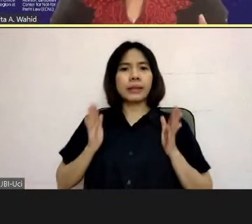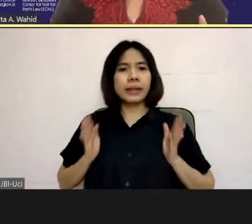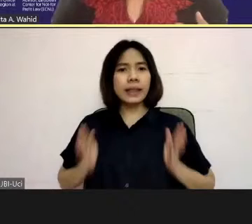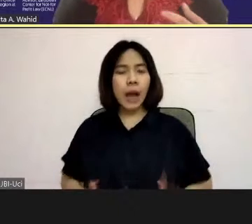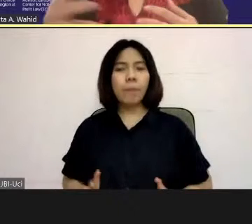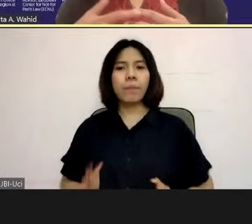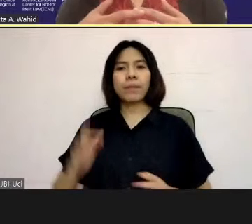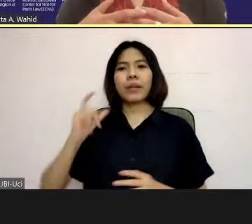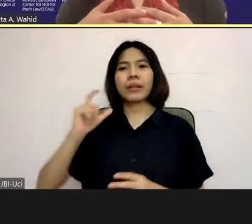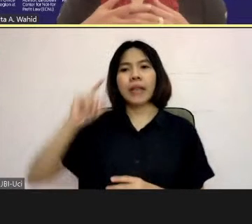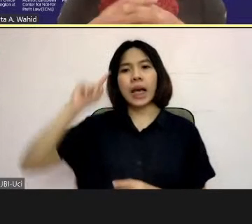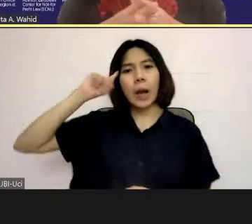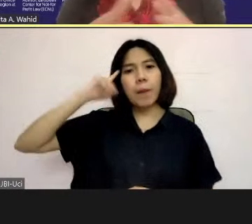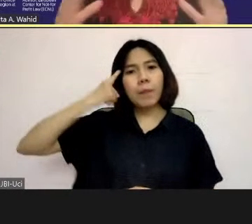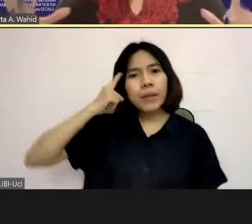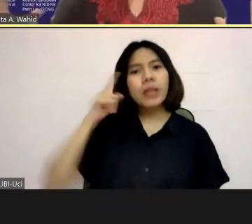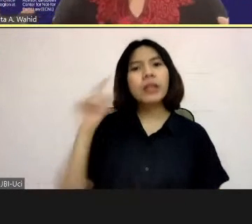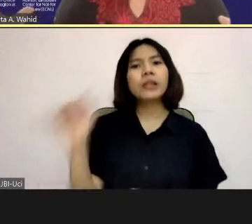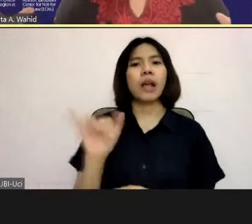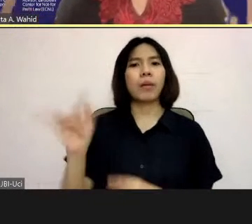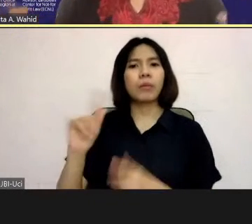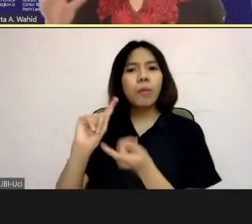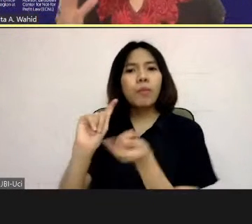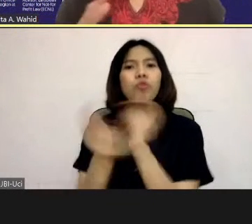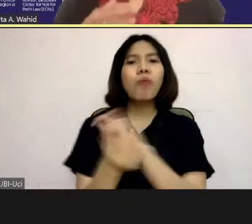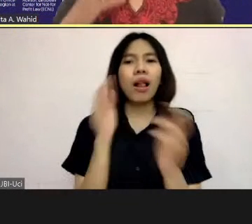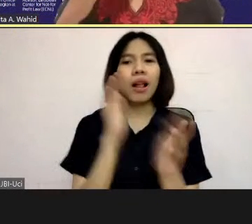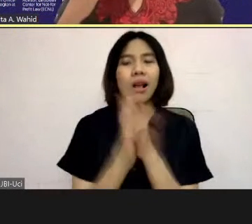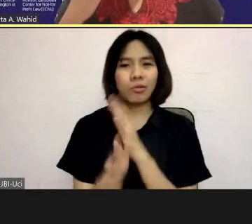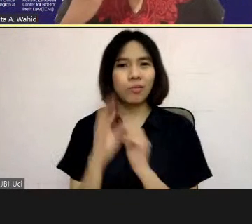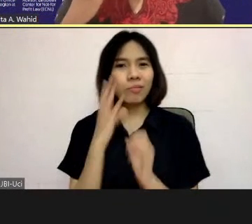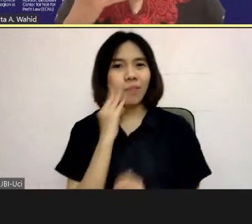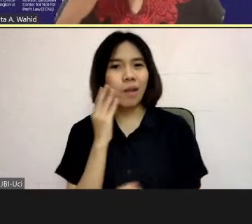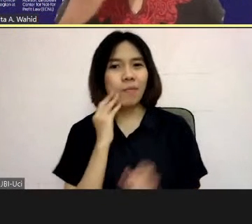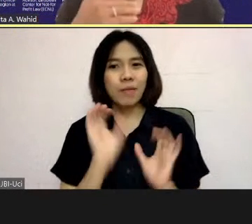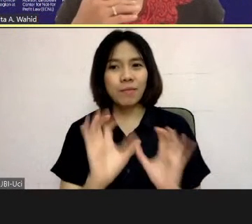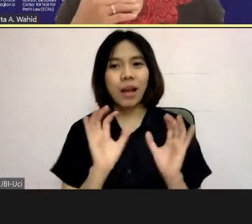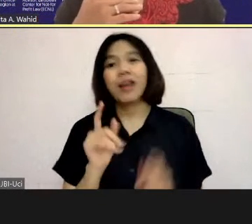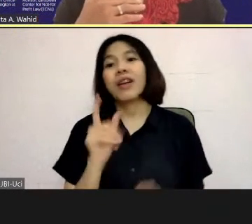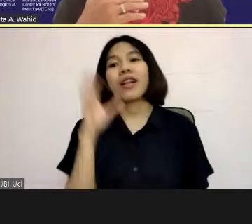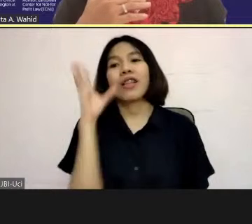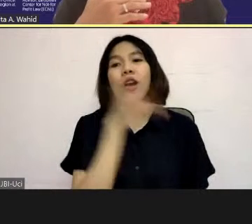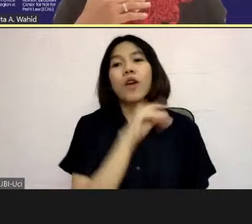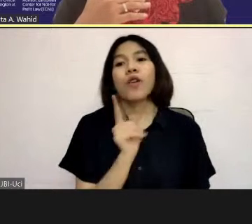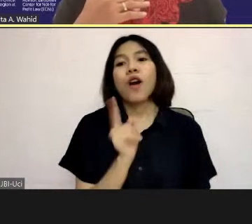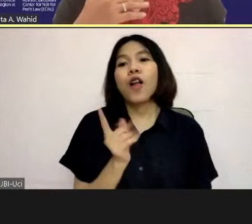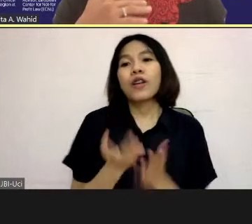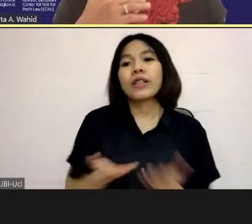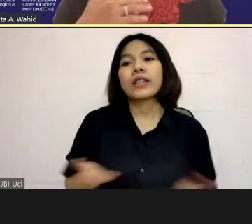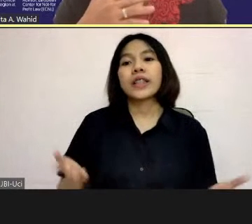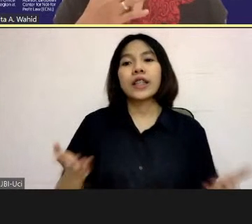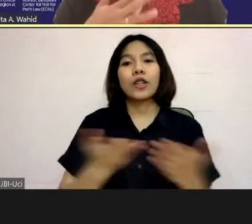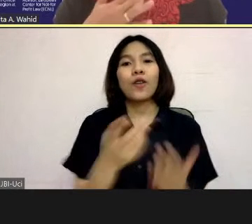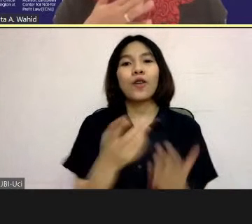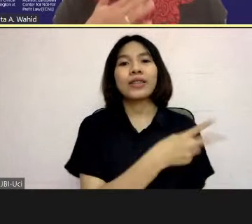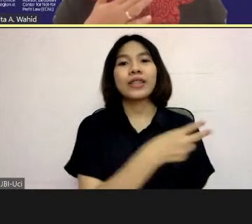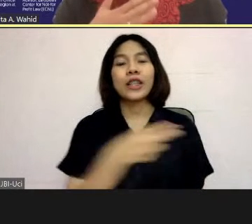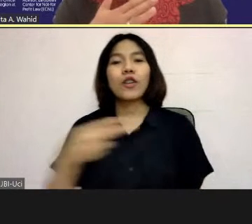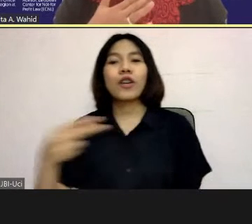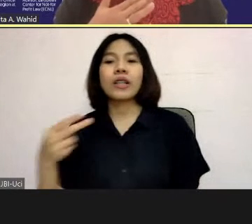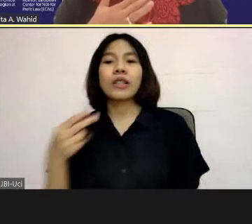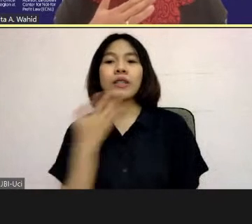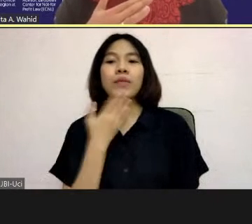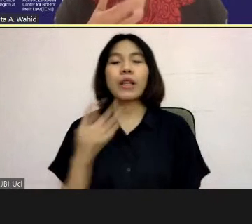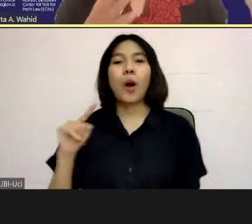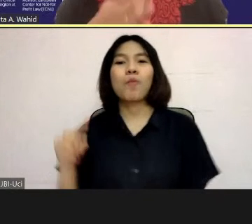behavior and also mindset. And it builds a bad behavior. In Indonesia, we observing how